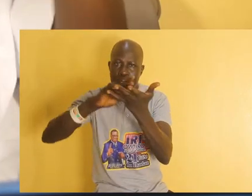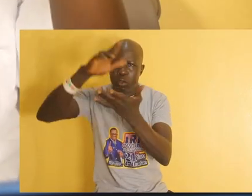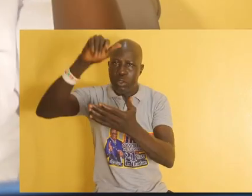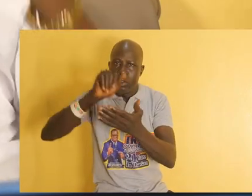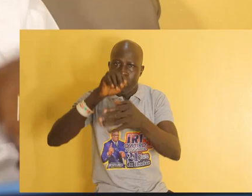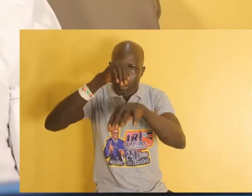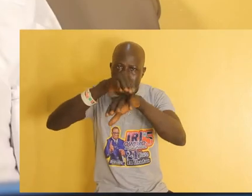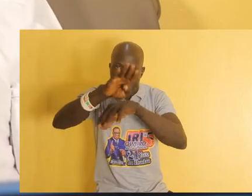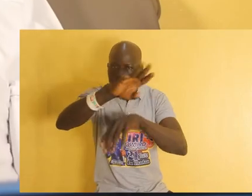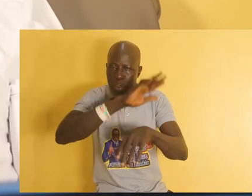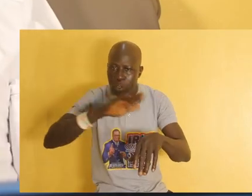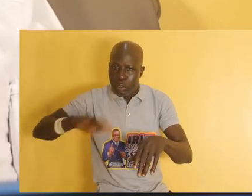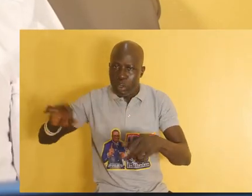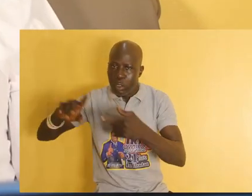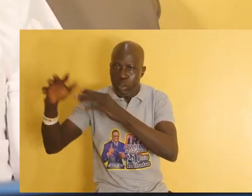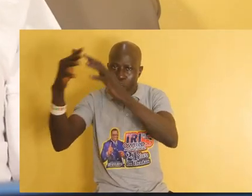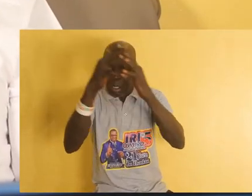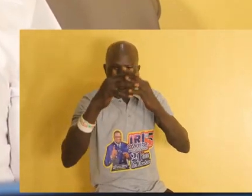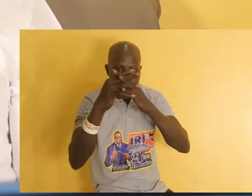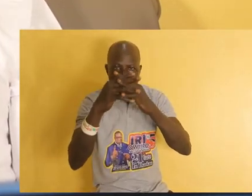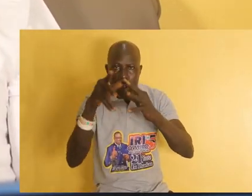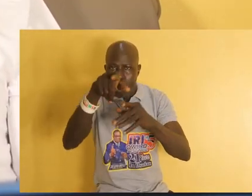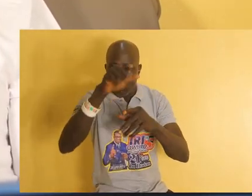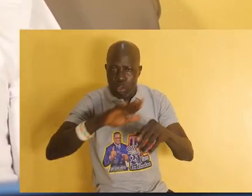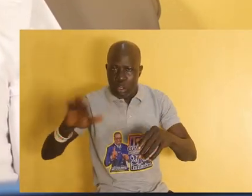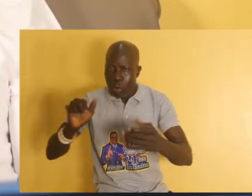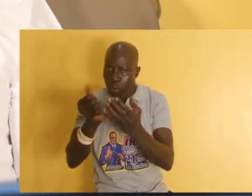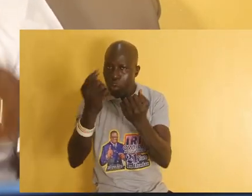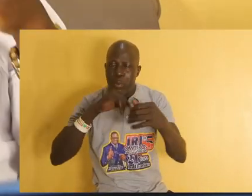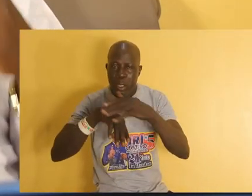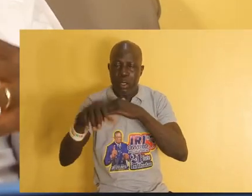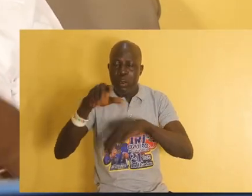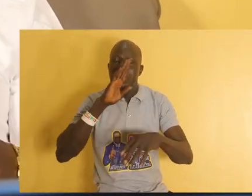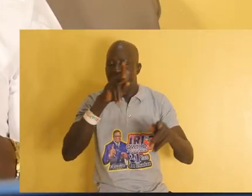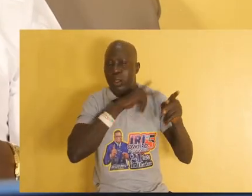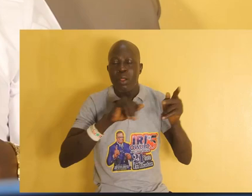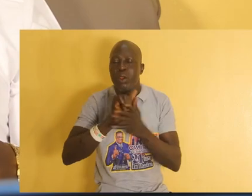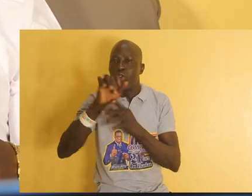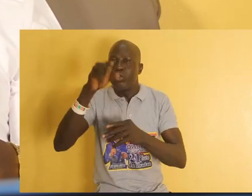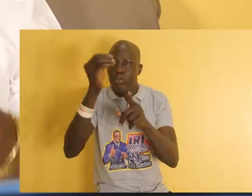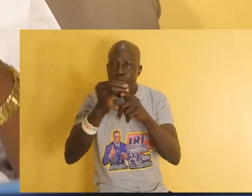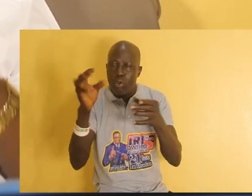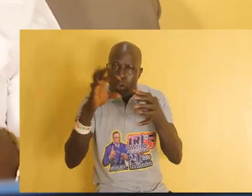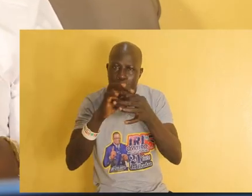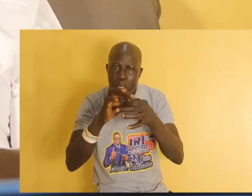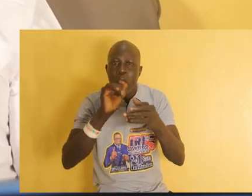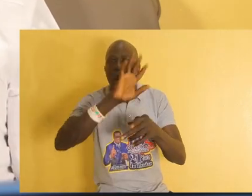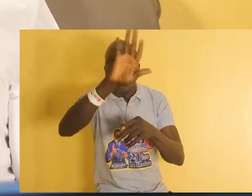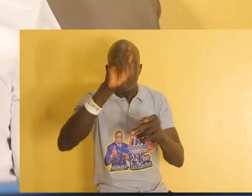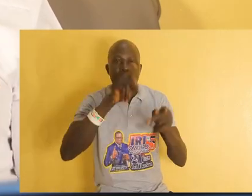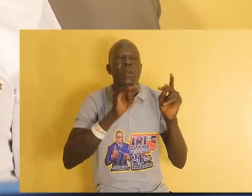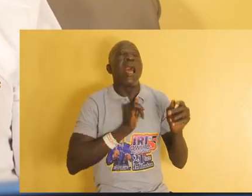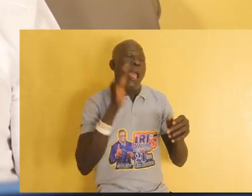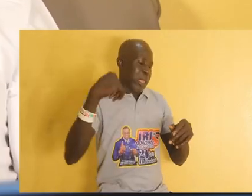romo ni le oba. You want to send your children abroad? You want to affect baby le oba? You want to go to abroad? You want to connect? You want to connect? Eh yeah, you mean